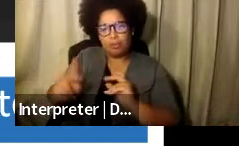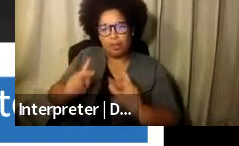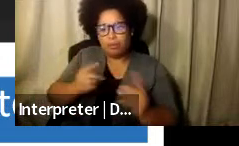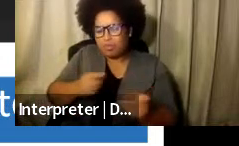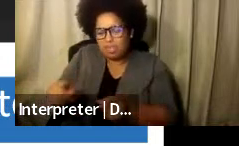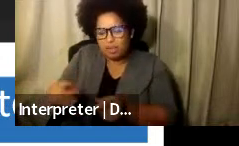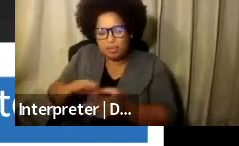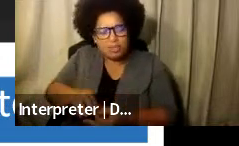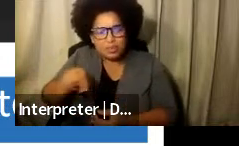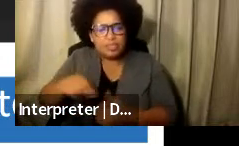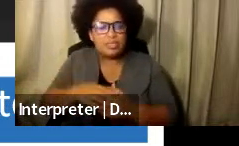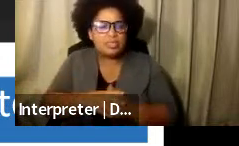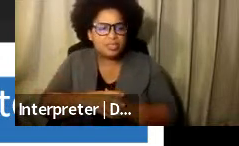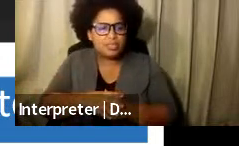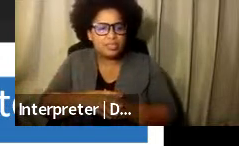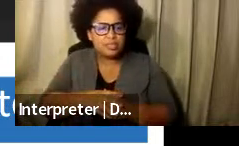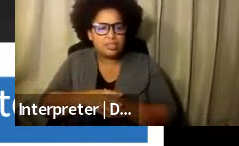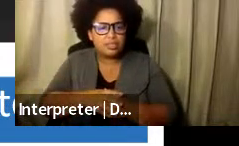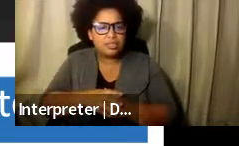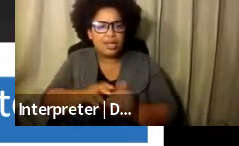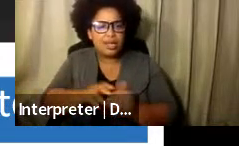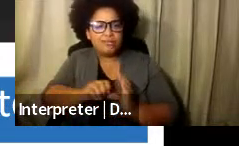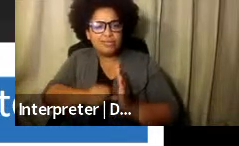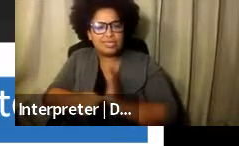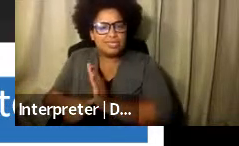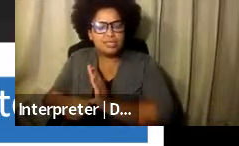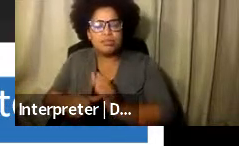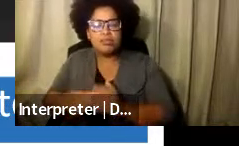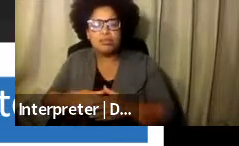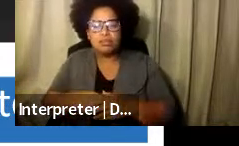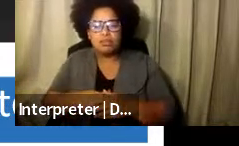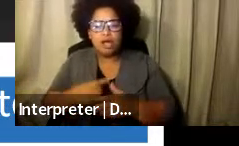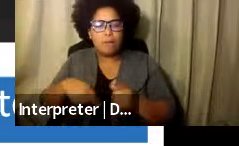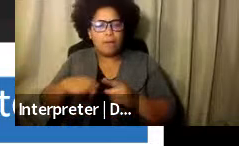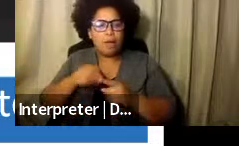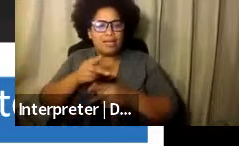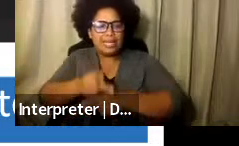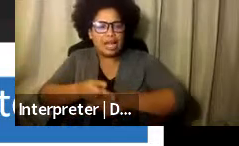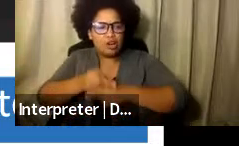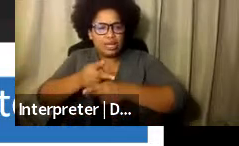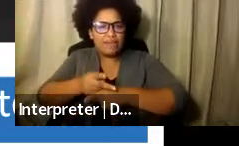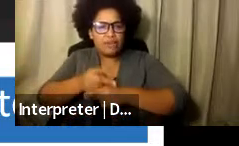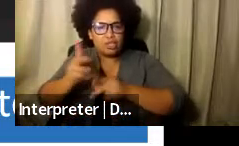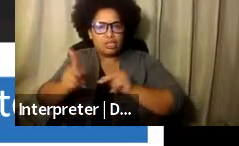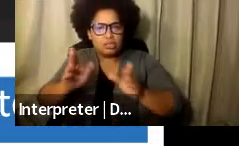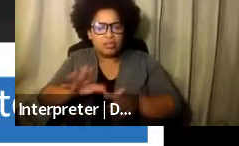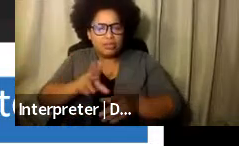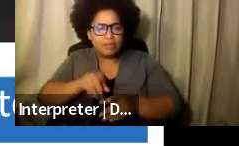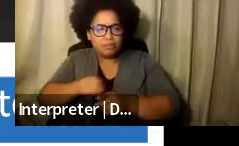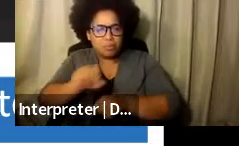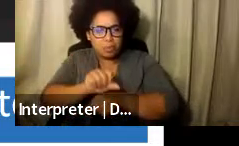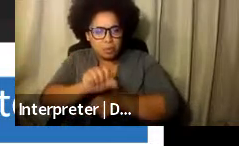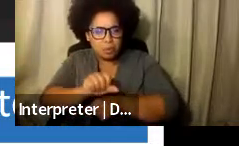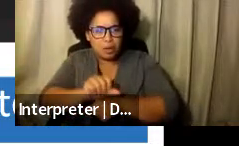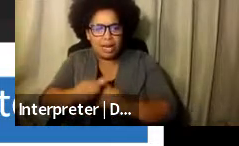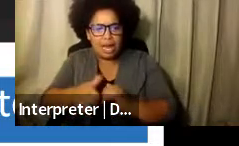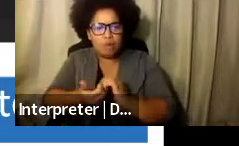on. There's an emphasis, people are concerned about caregivers and how important it is